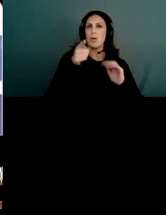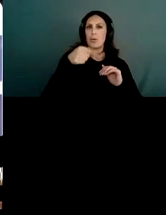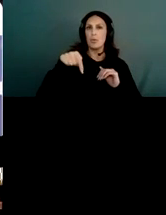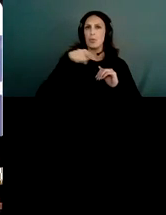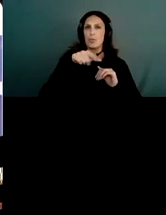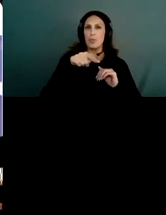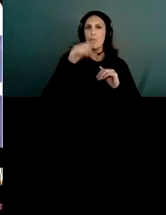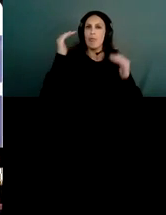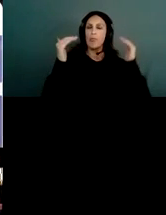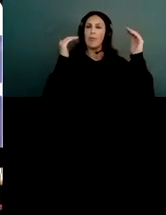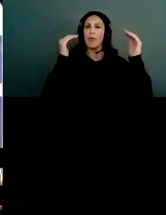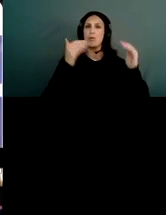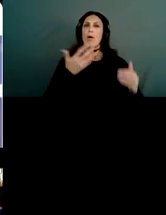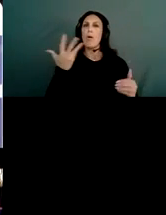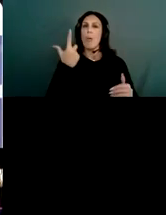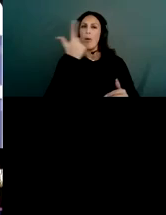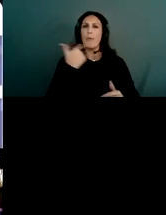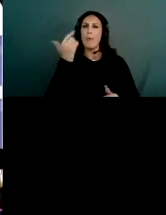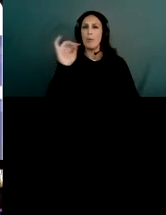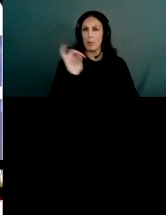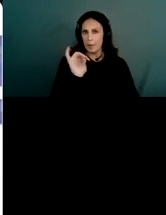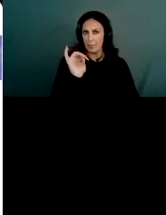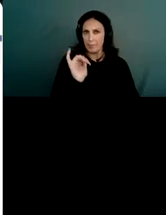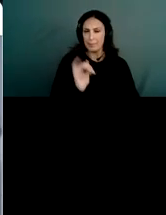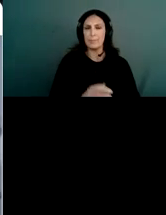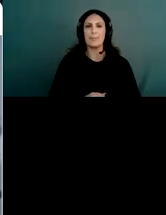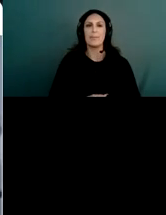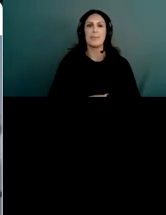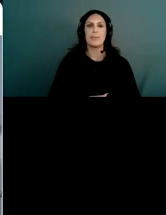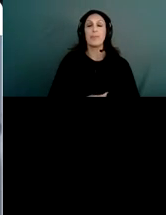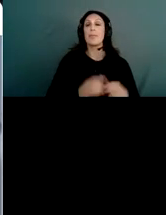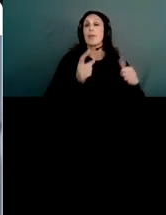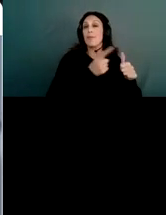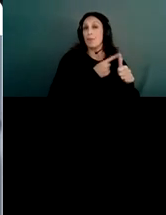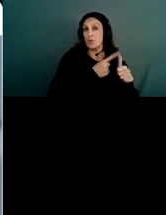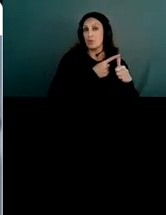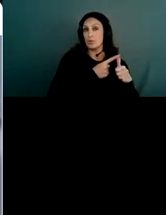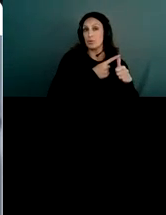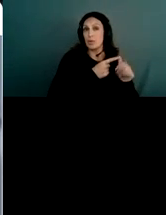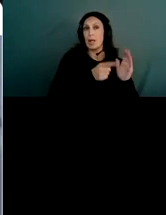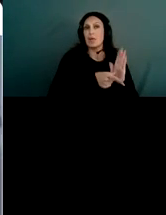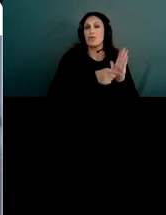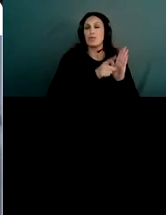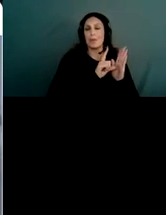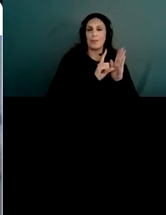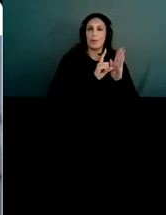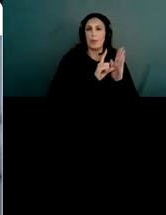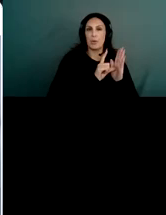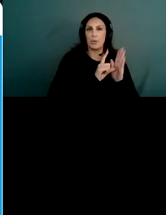and do as they move through the program. First, let's review the structure of the Core5